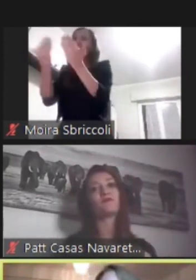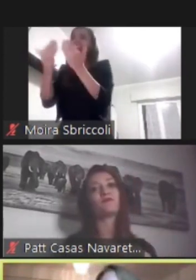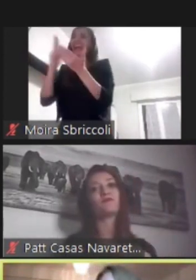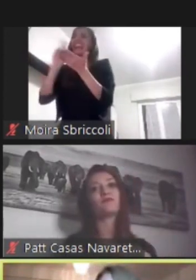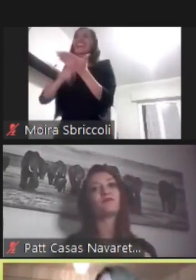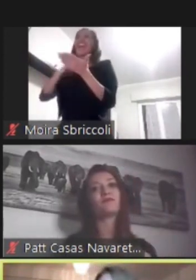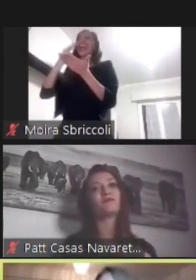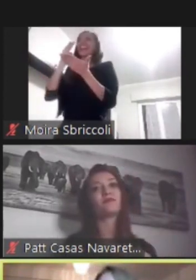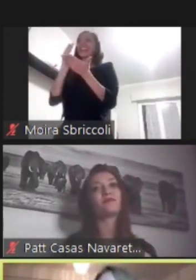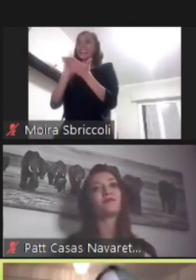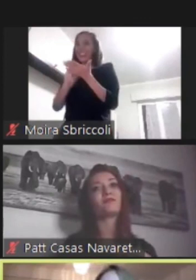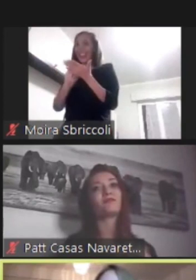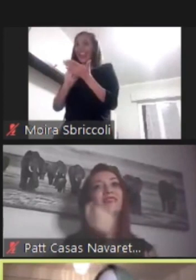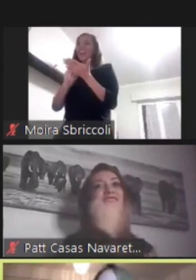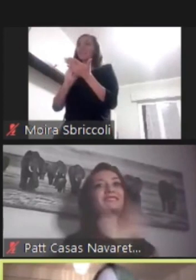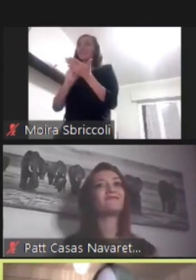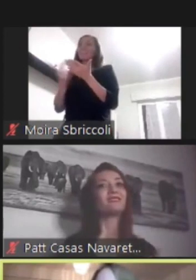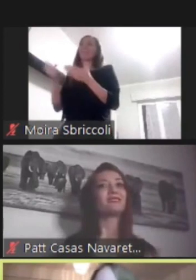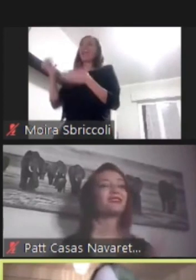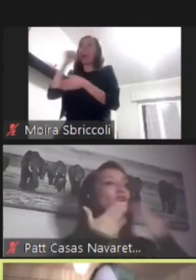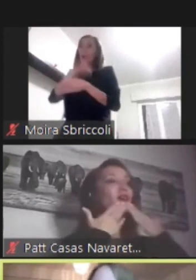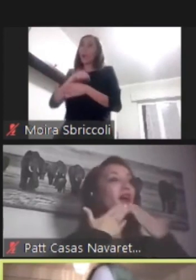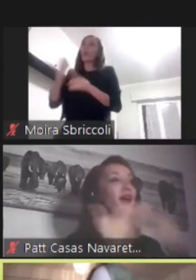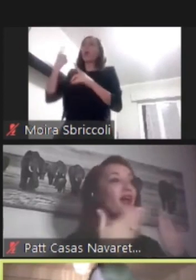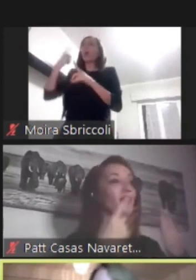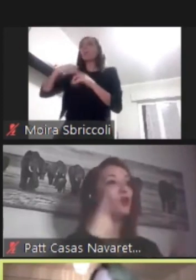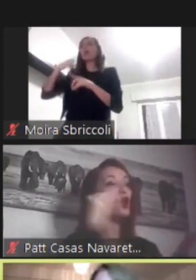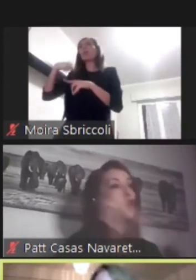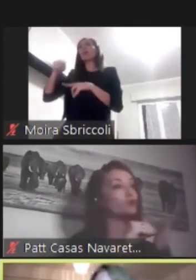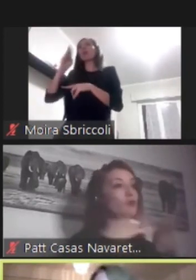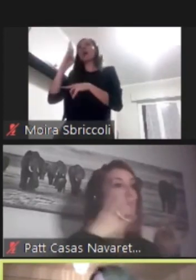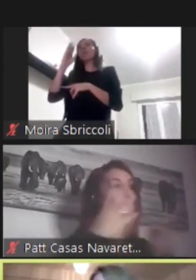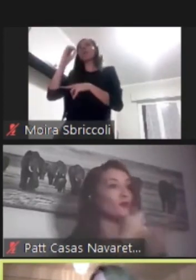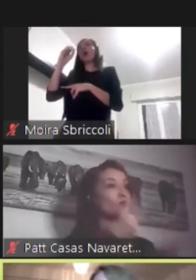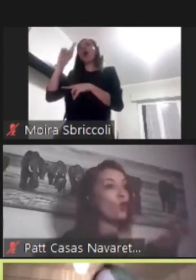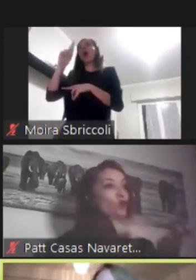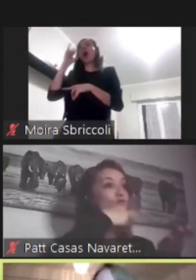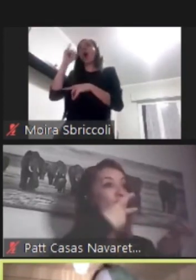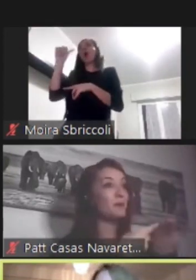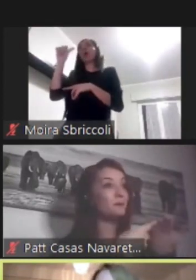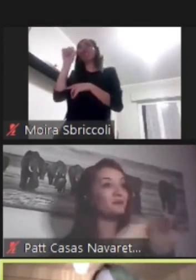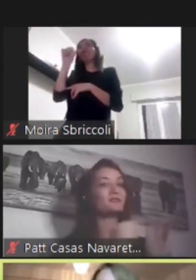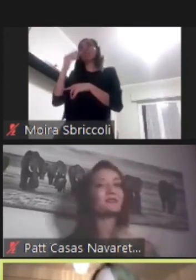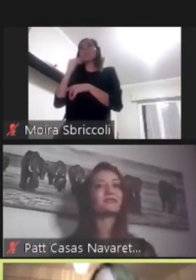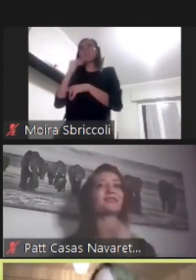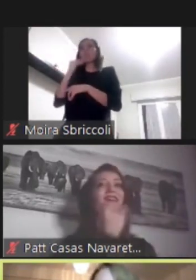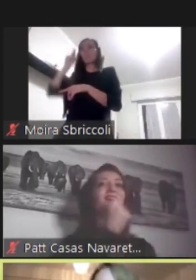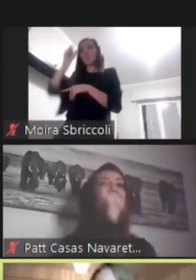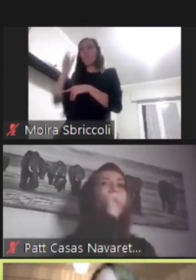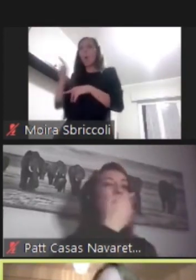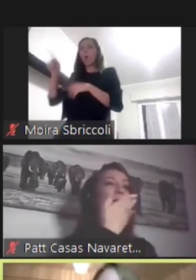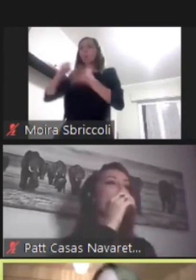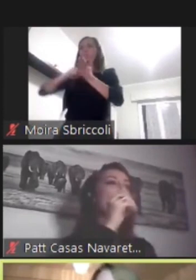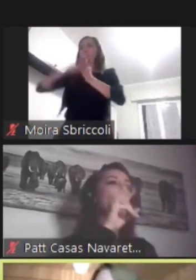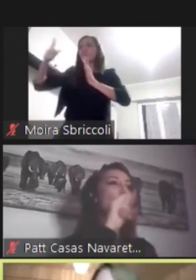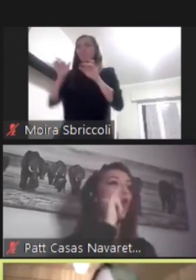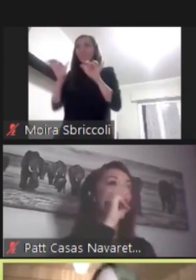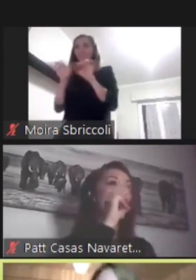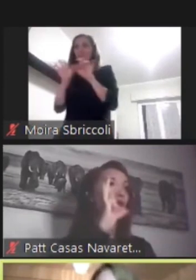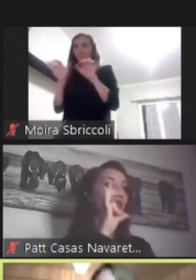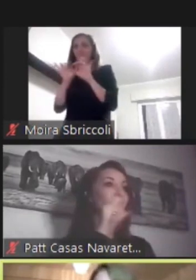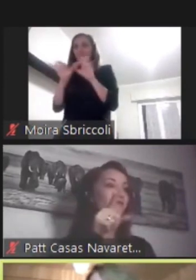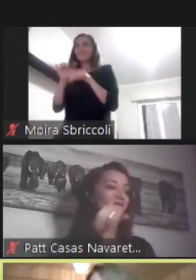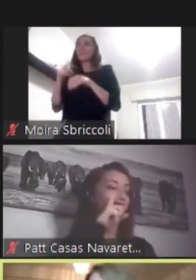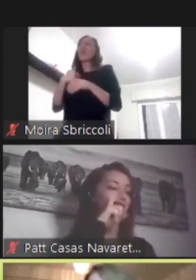as well. So have a wonderful Elite lifestyle. If you haven't tried this product,